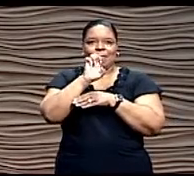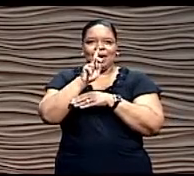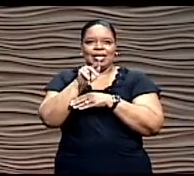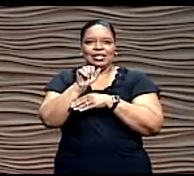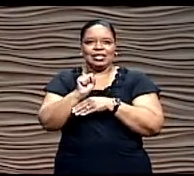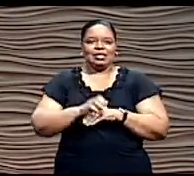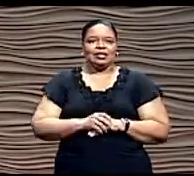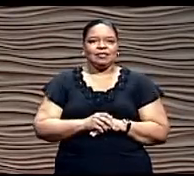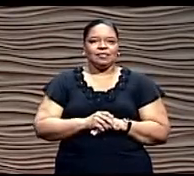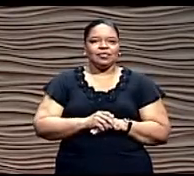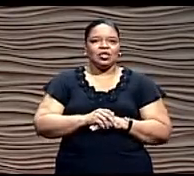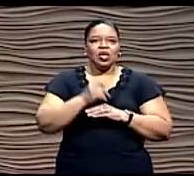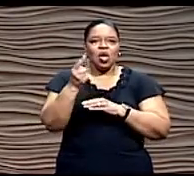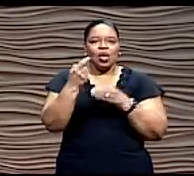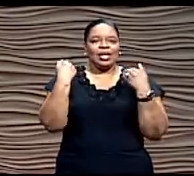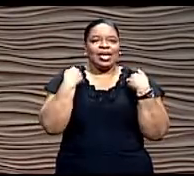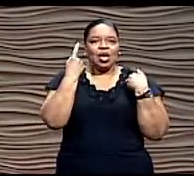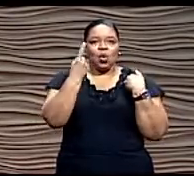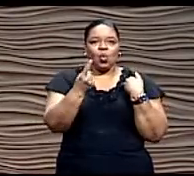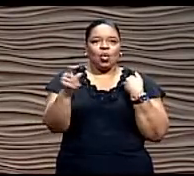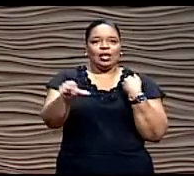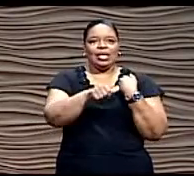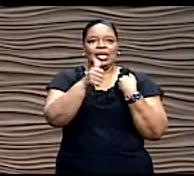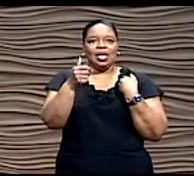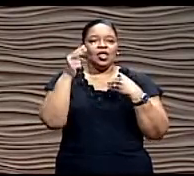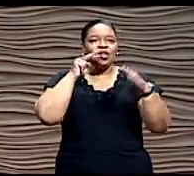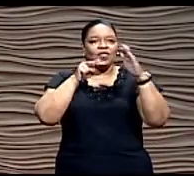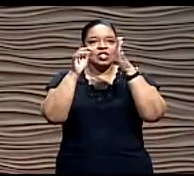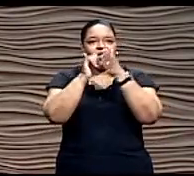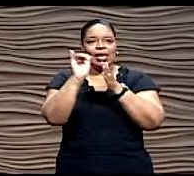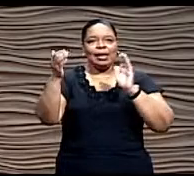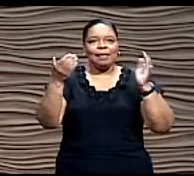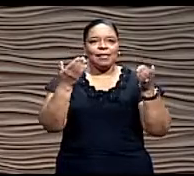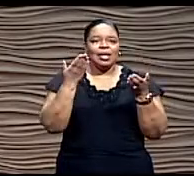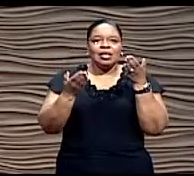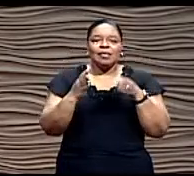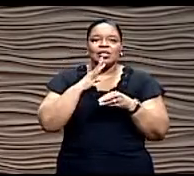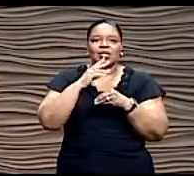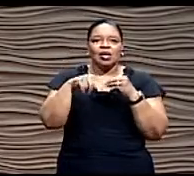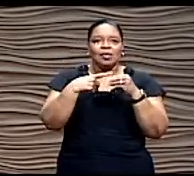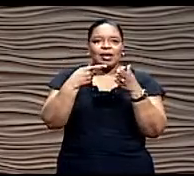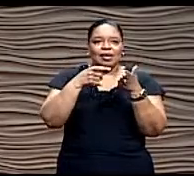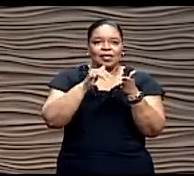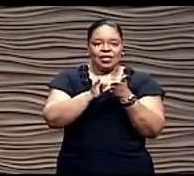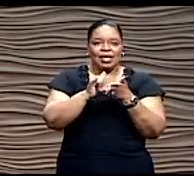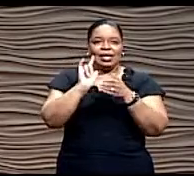There's only one other vision that compares to it, and I may mention it later.